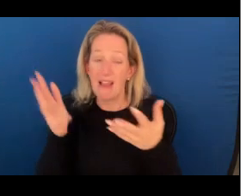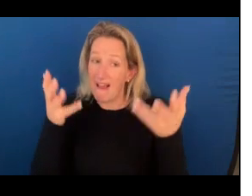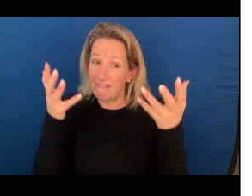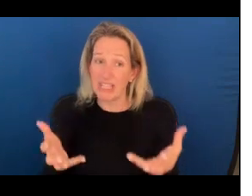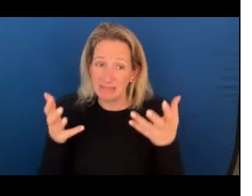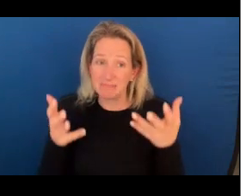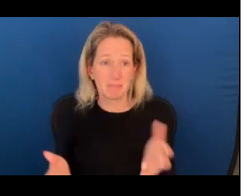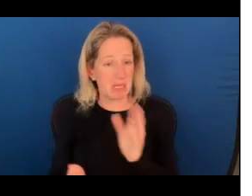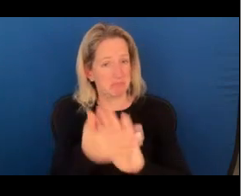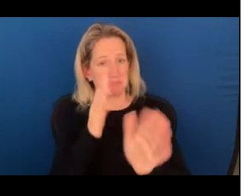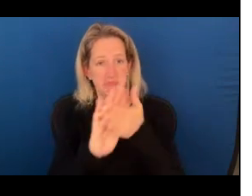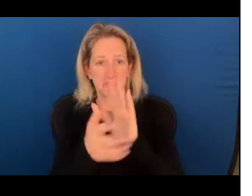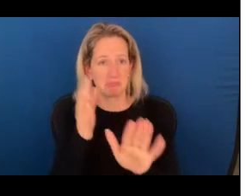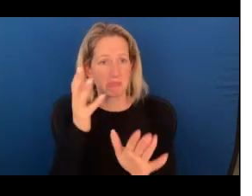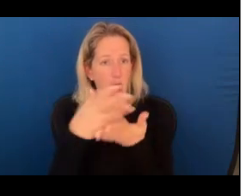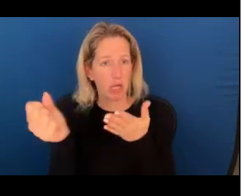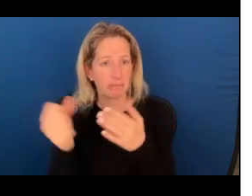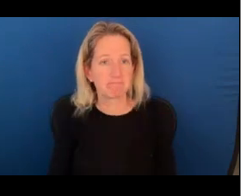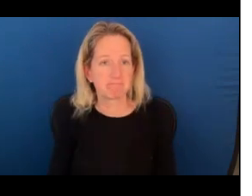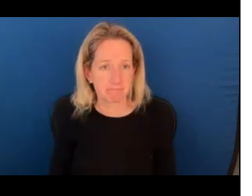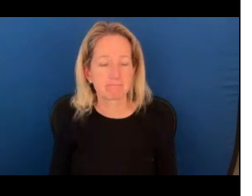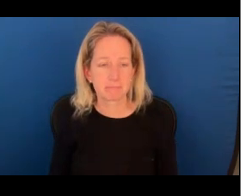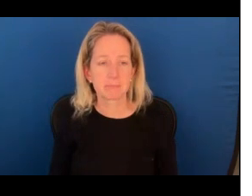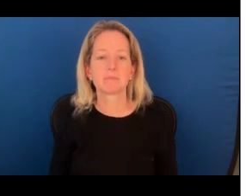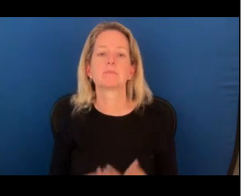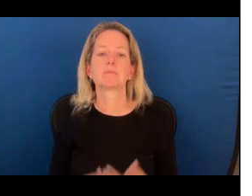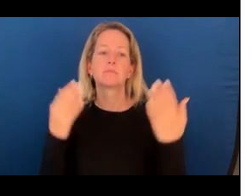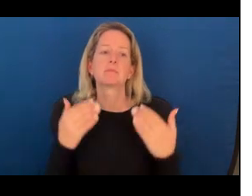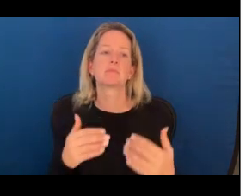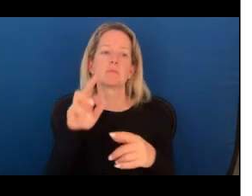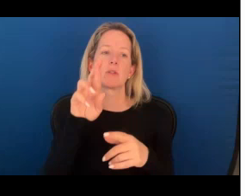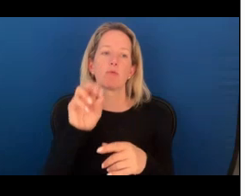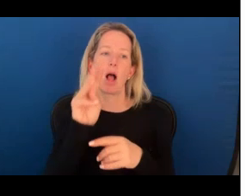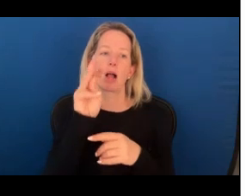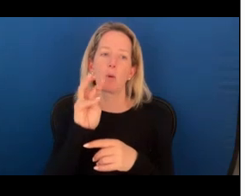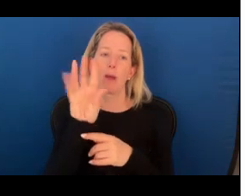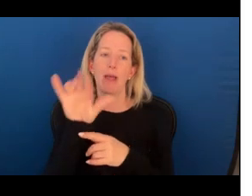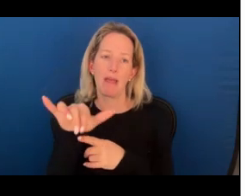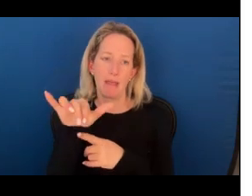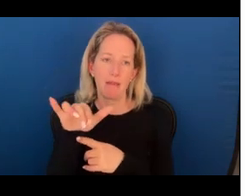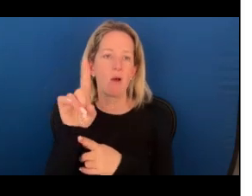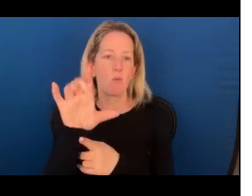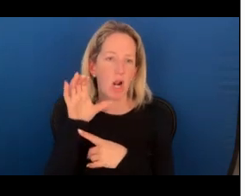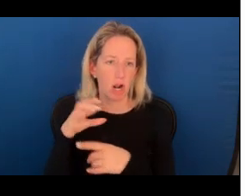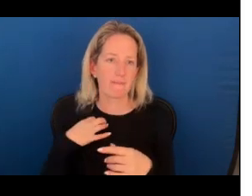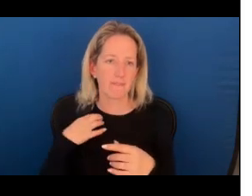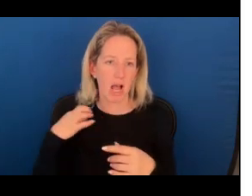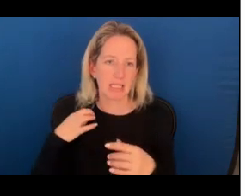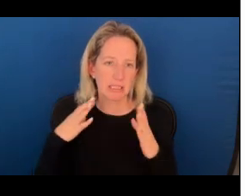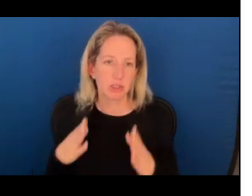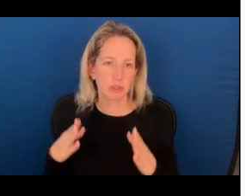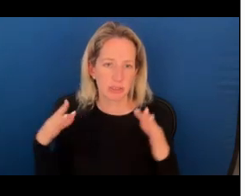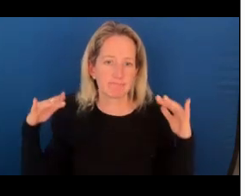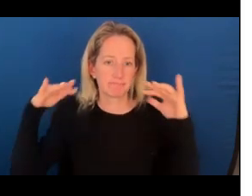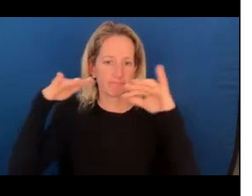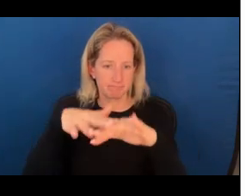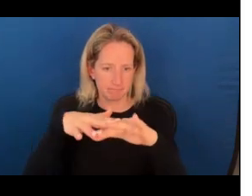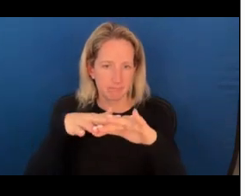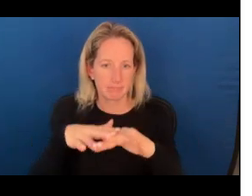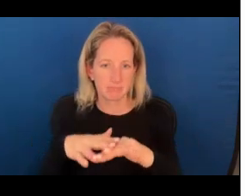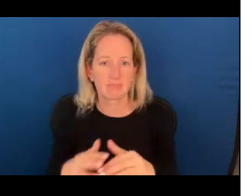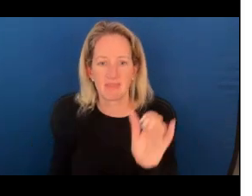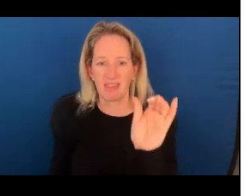done. Next slide, please. This was out in Rockaway. They had 100 volunteers, and you get this kind